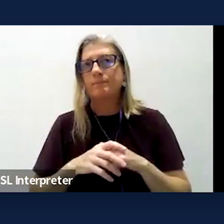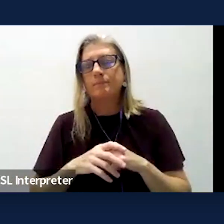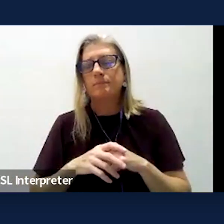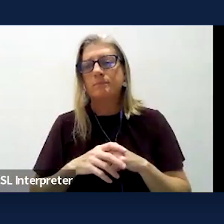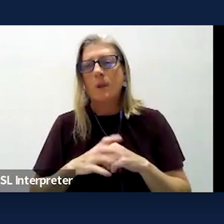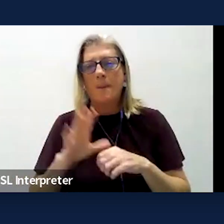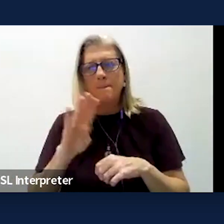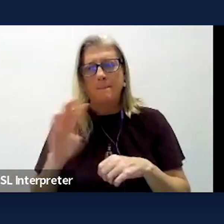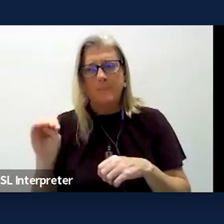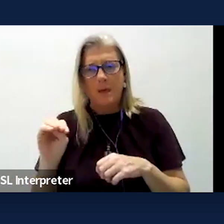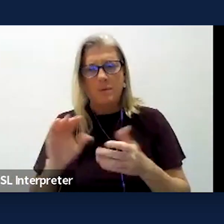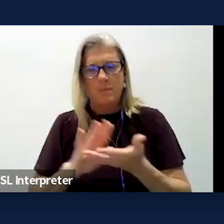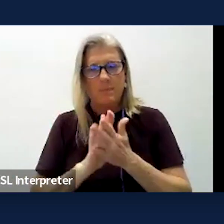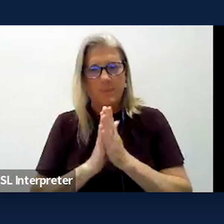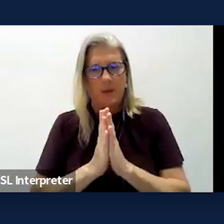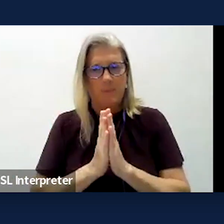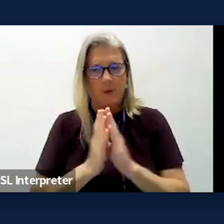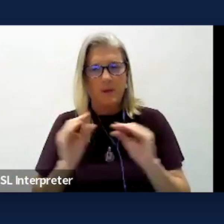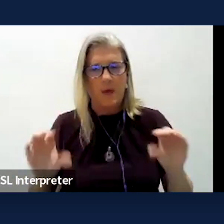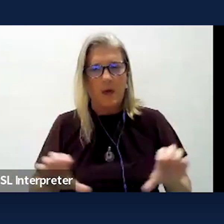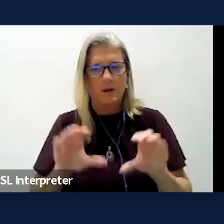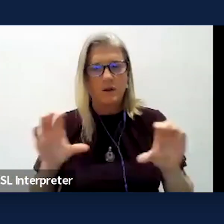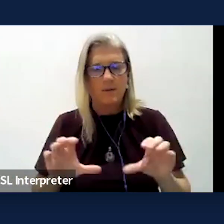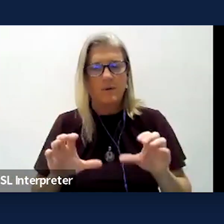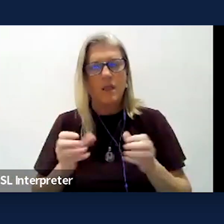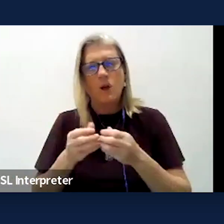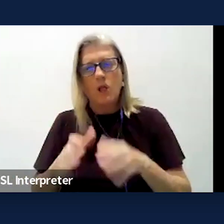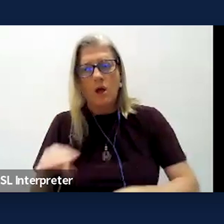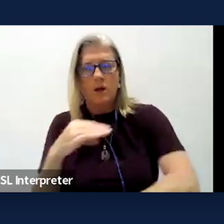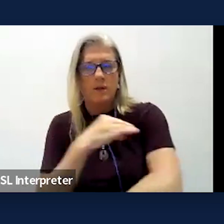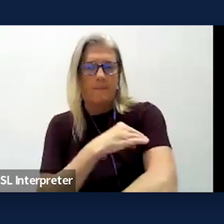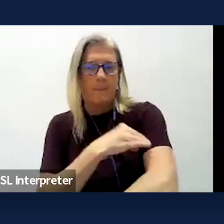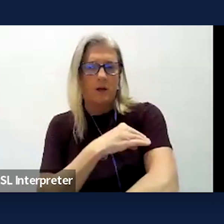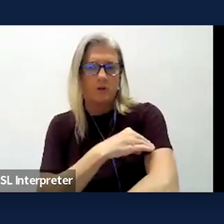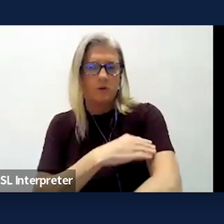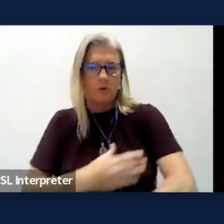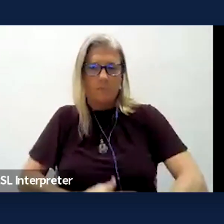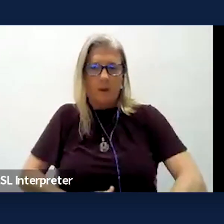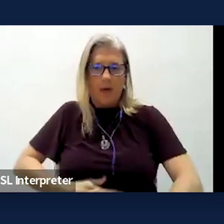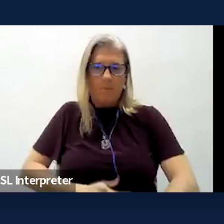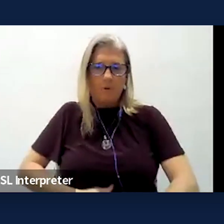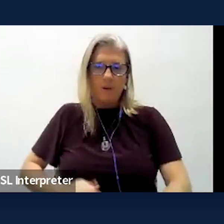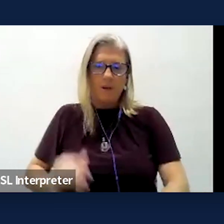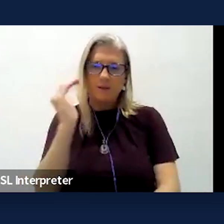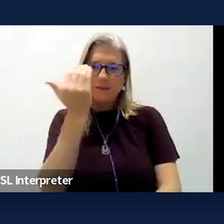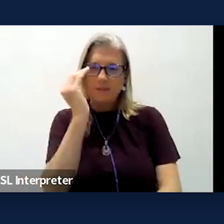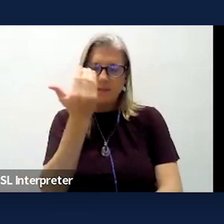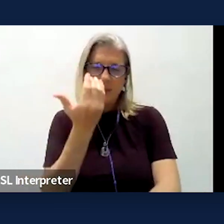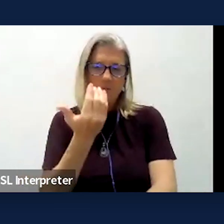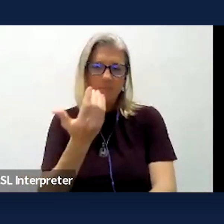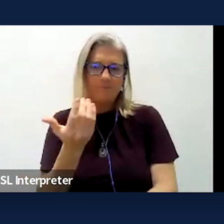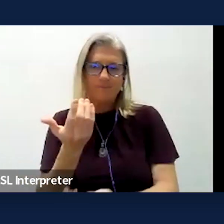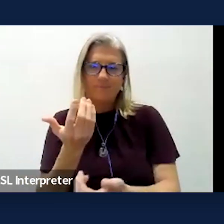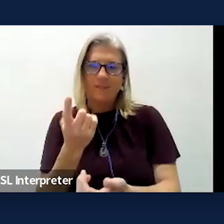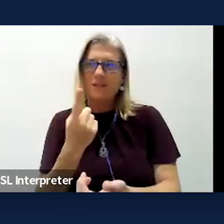my bowels being active, I guess, plus losing muscle tone in my abdomen, it just seemed like they all said